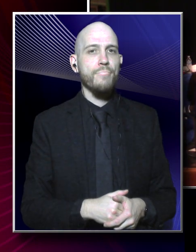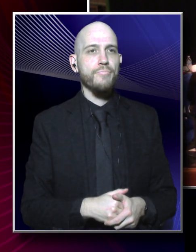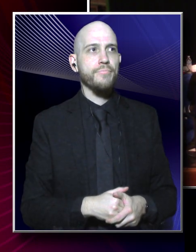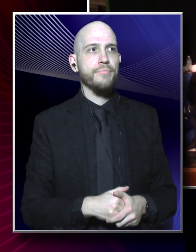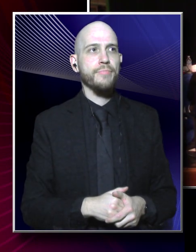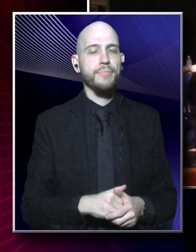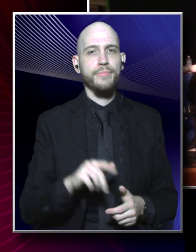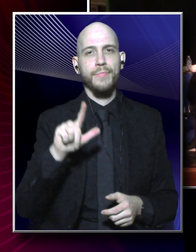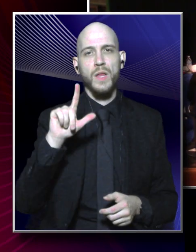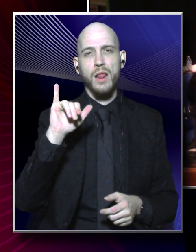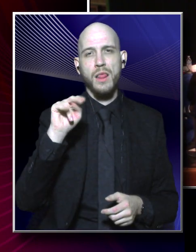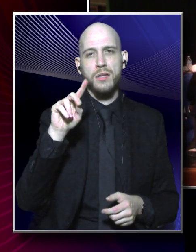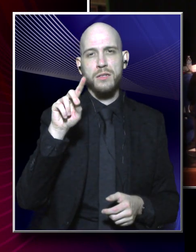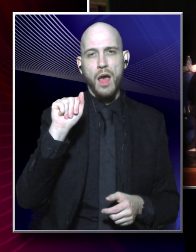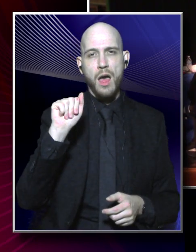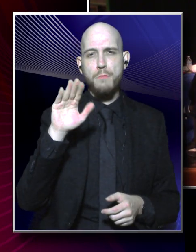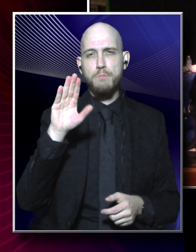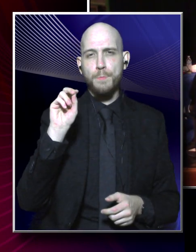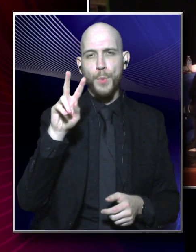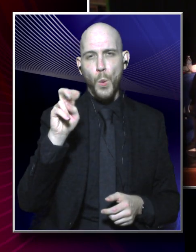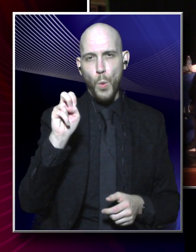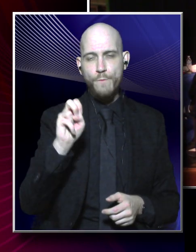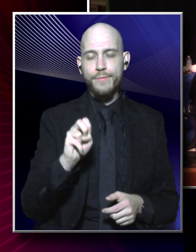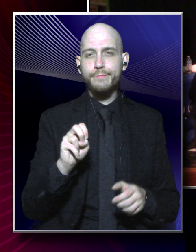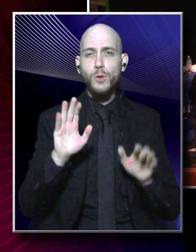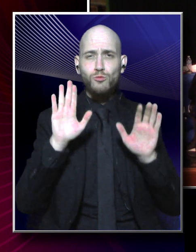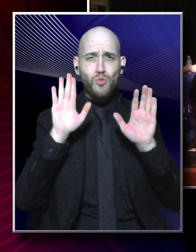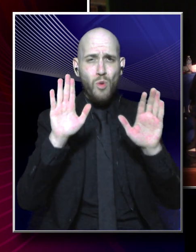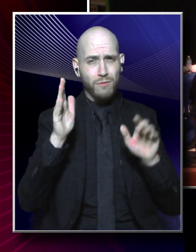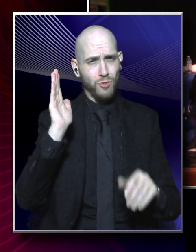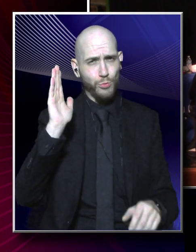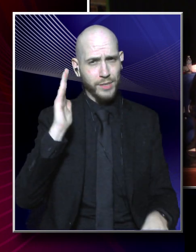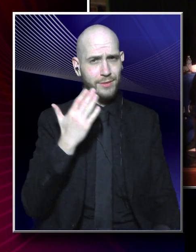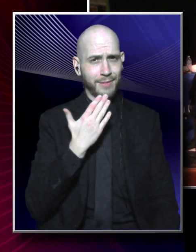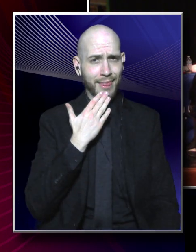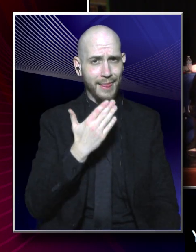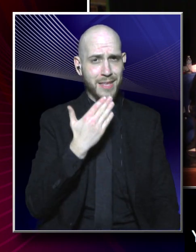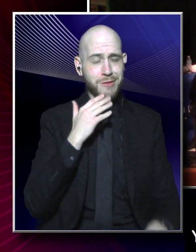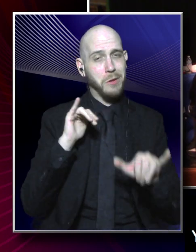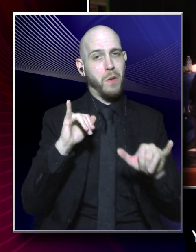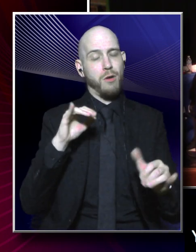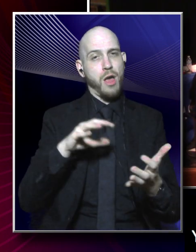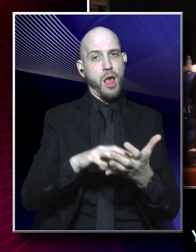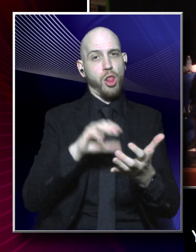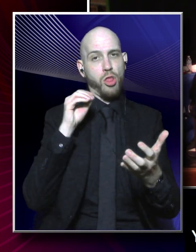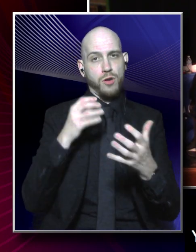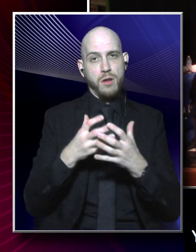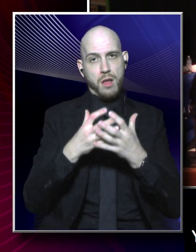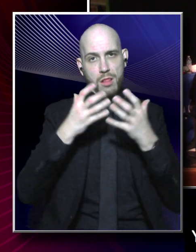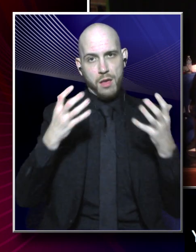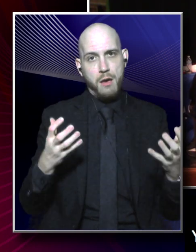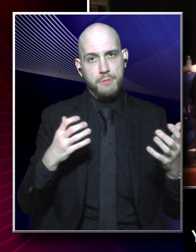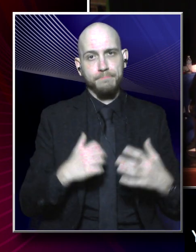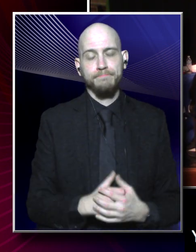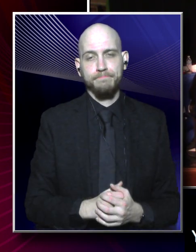Just a wonderful presentation. Thank you for that. Learned a lot.